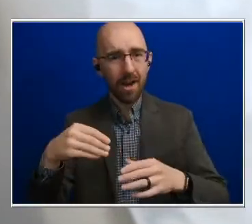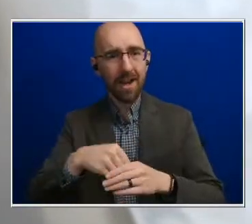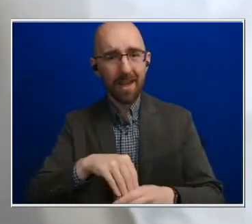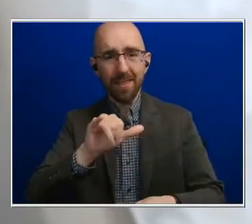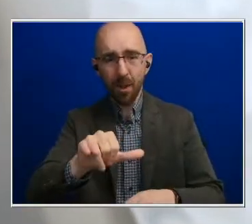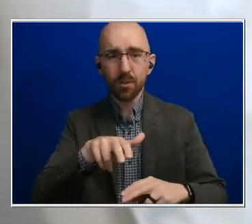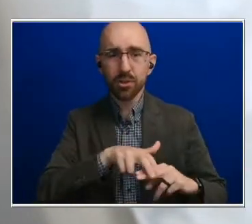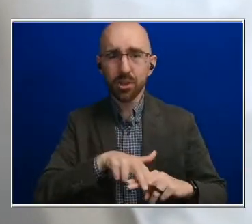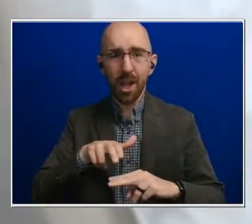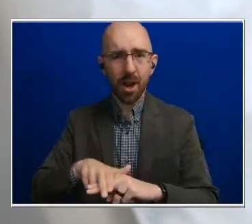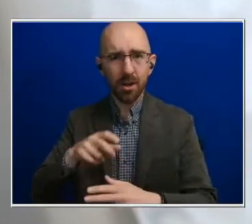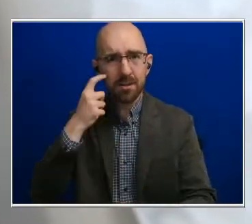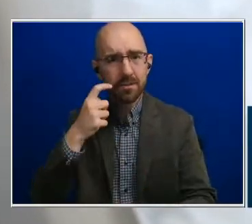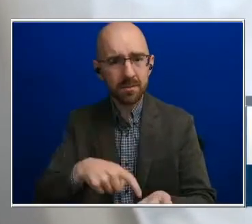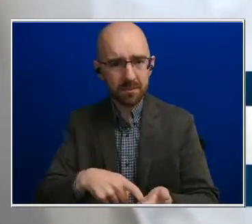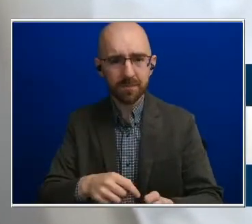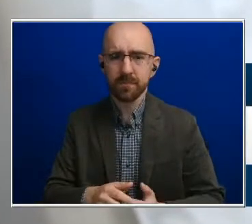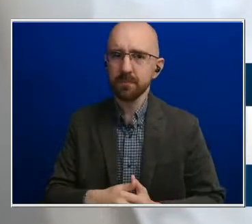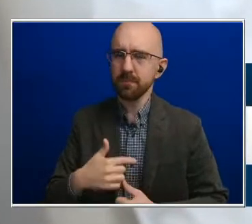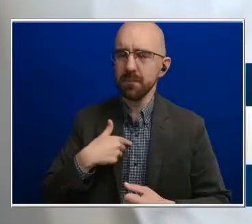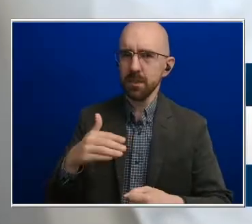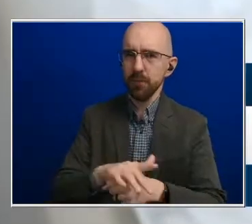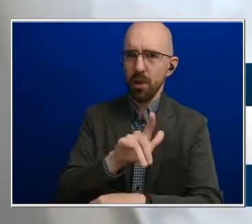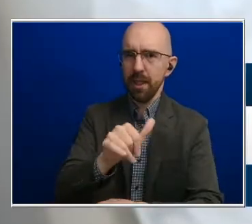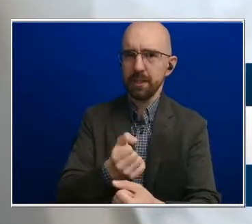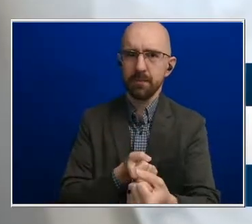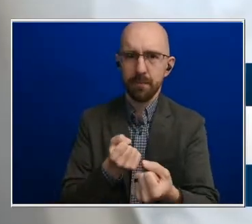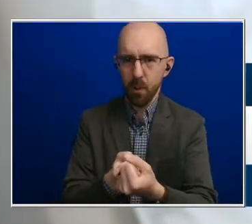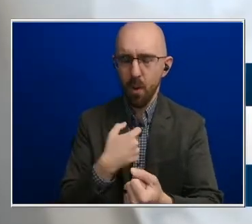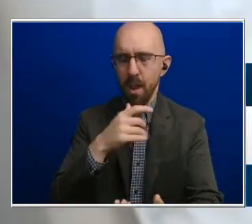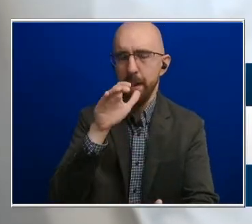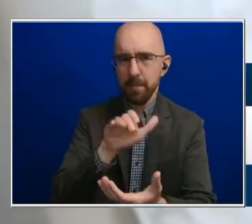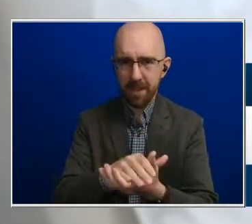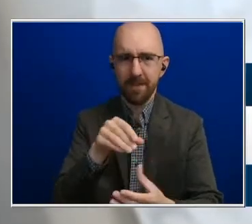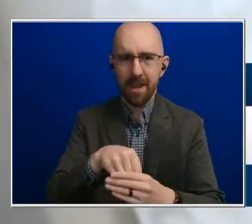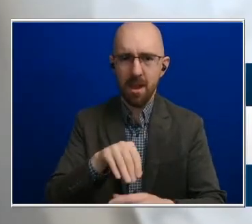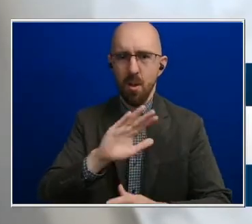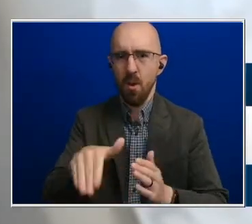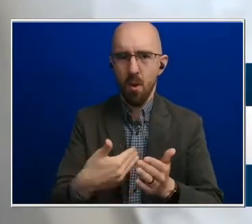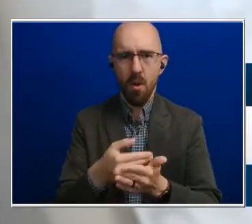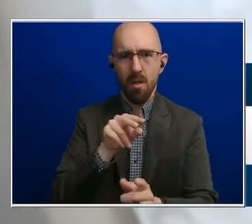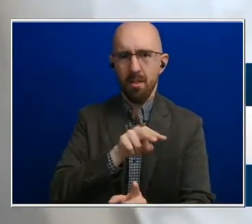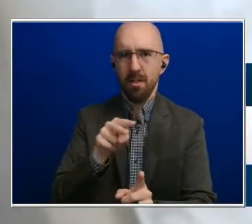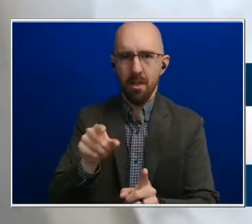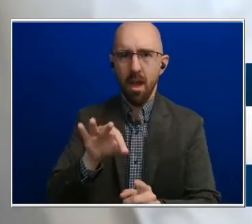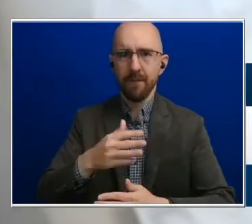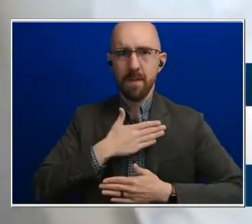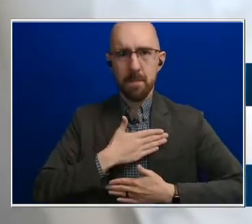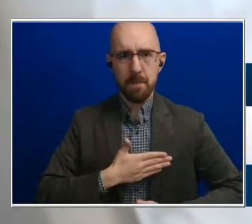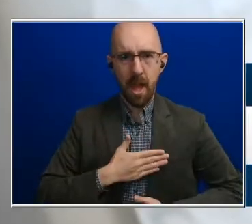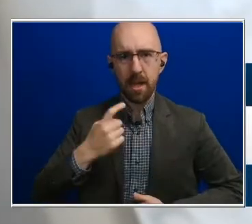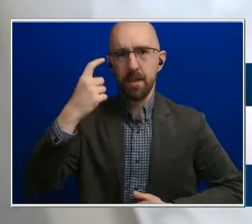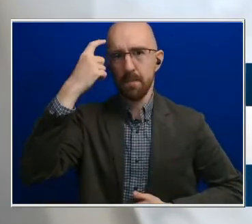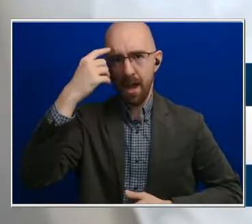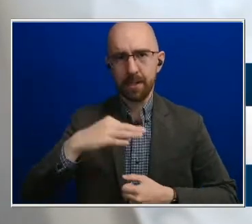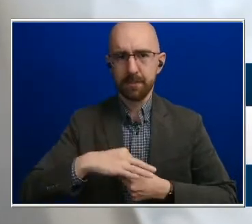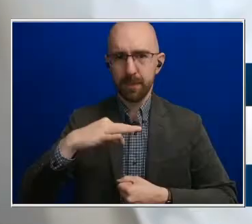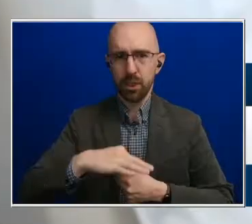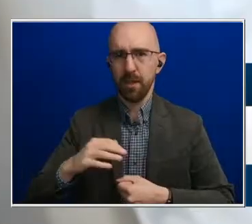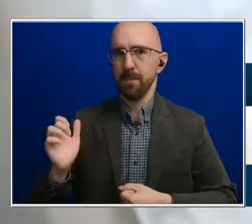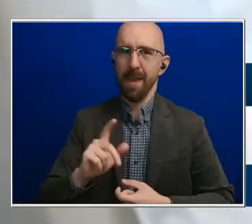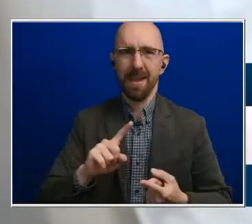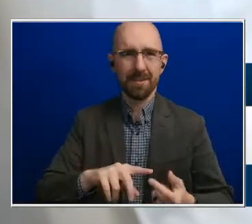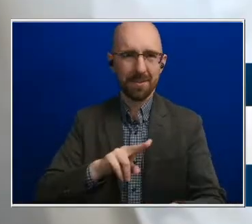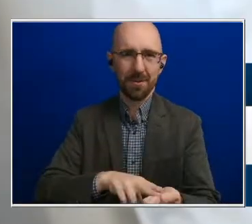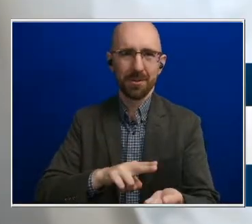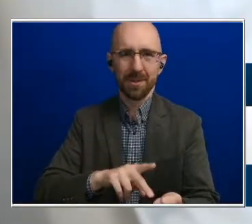I fully support and believe in all aspects of the body, mind, and spirit, back to Nursing 101, and this is